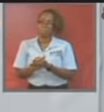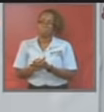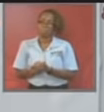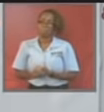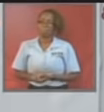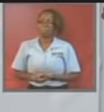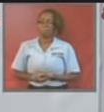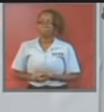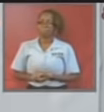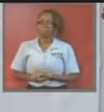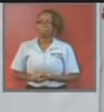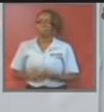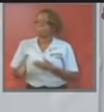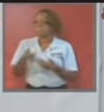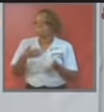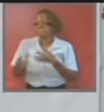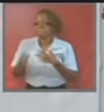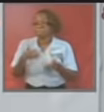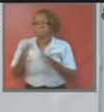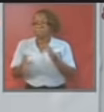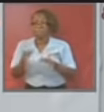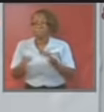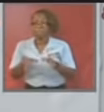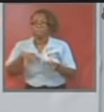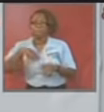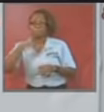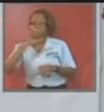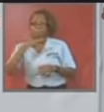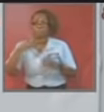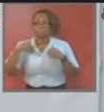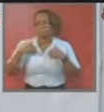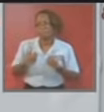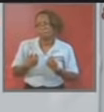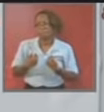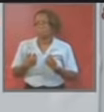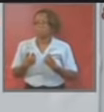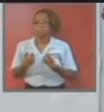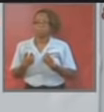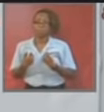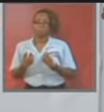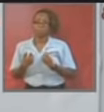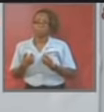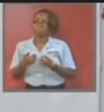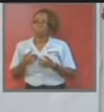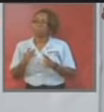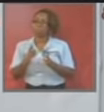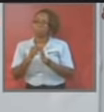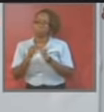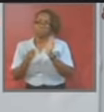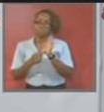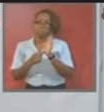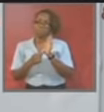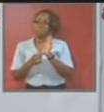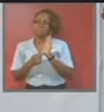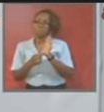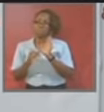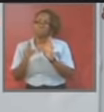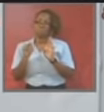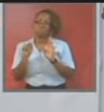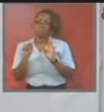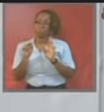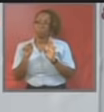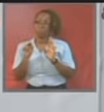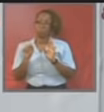not with respect to the guidelines, whether there's fatigue or not with respect to the adherence to all of the recommendations,